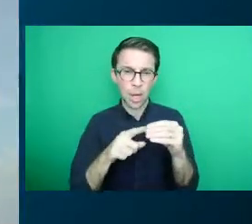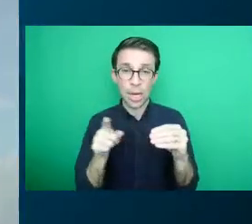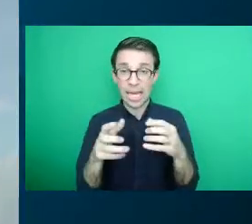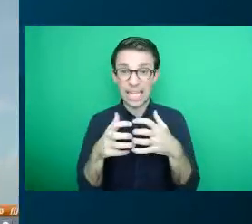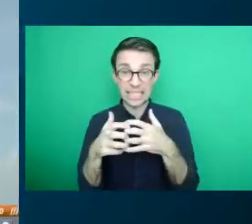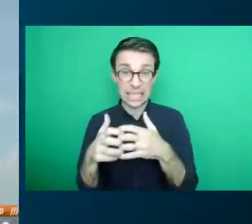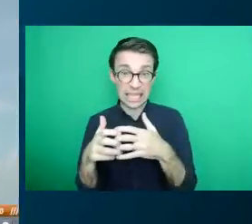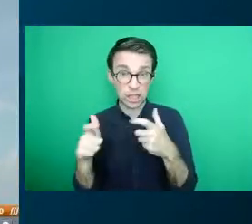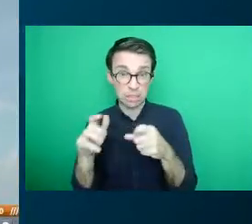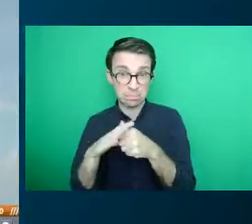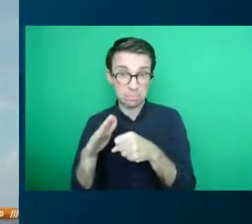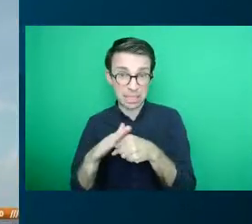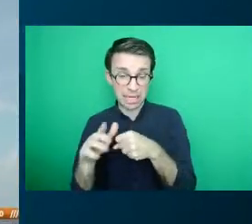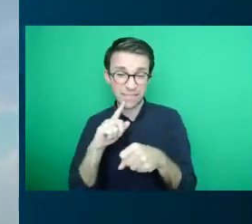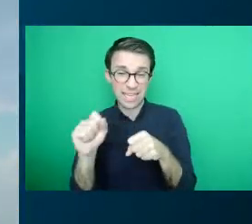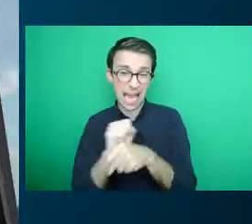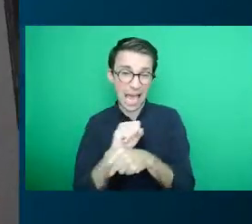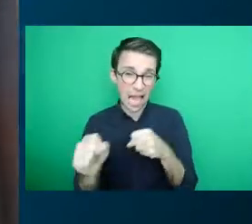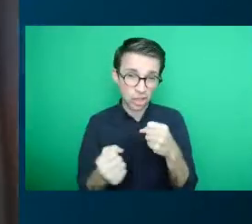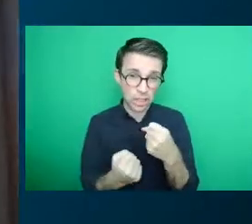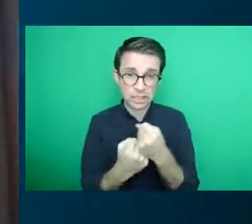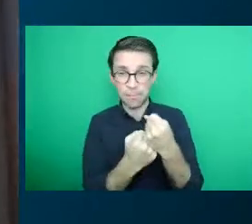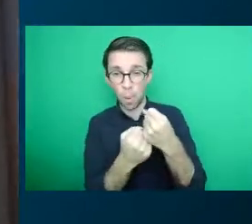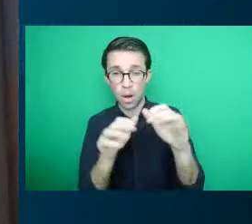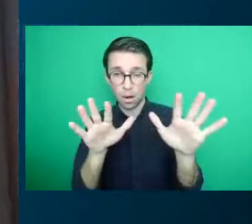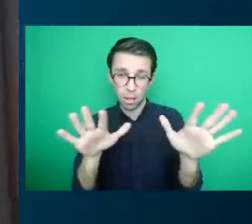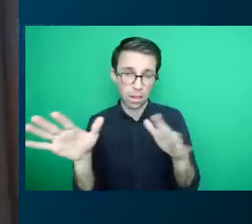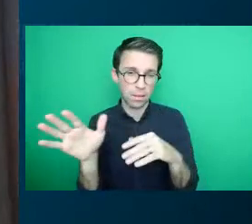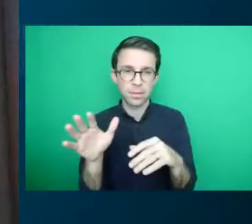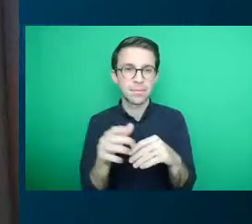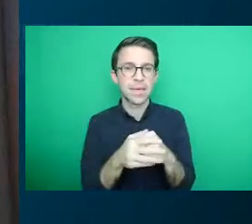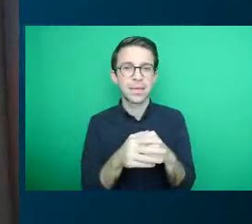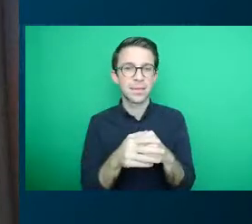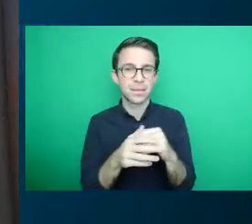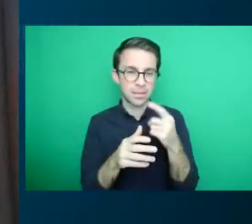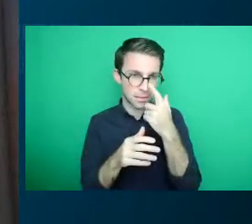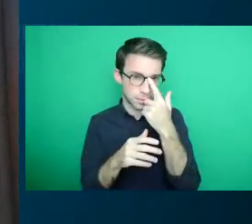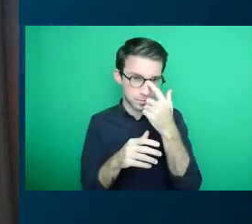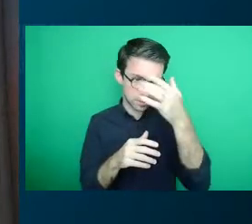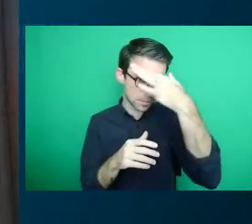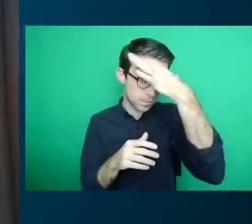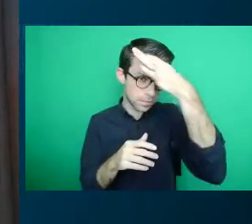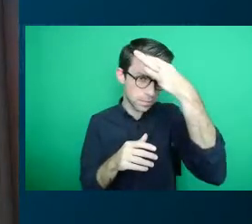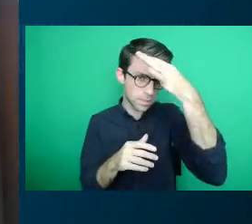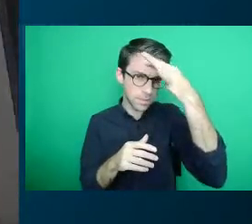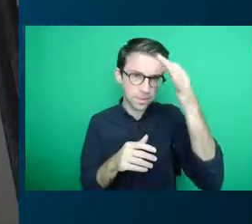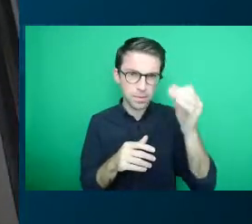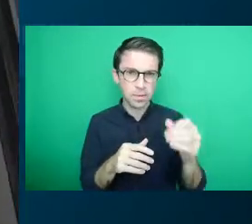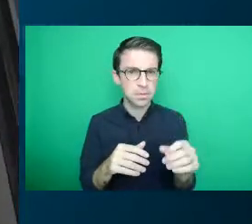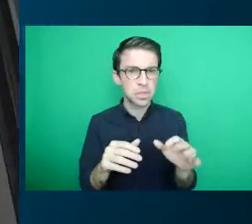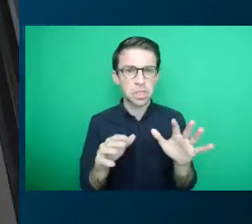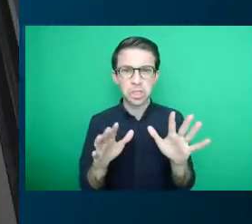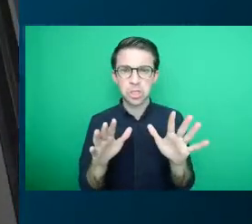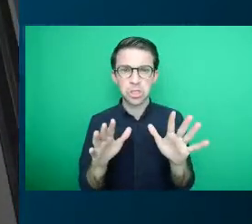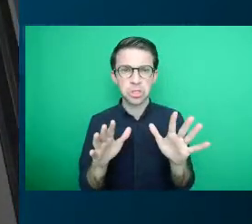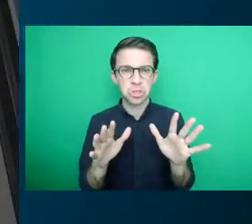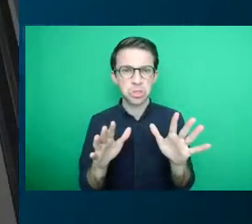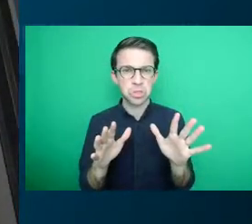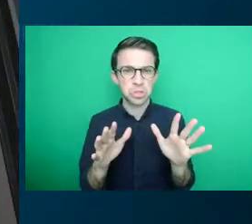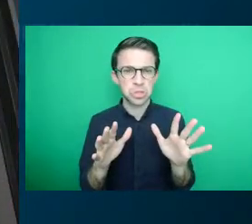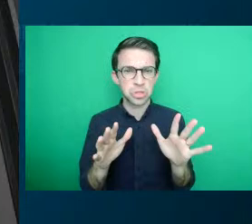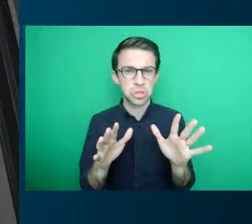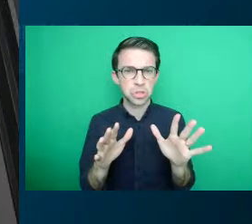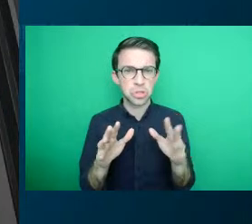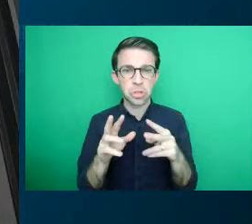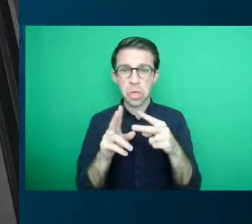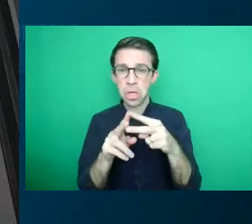to actually lift that up? Yada, yada, yada. But let's try to do this right. We'll just put a nice, even fuel tank on there. And